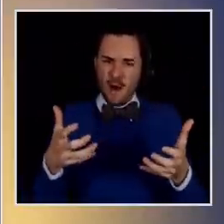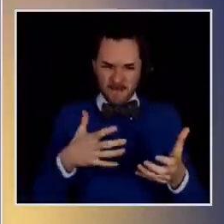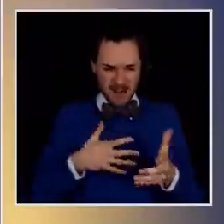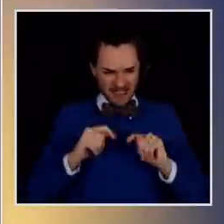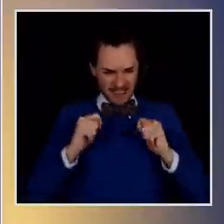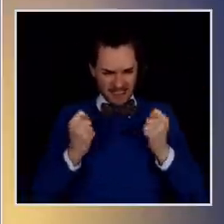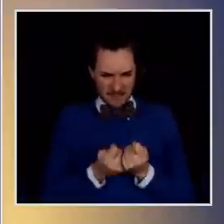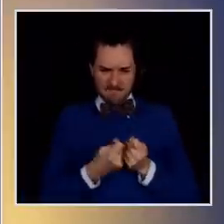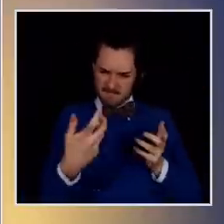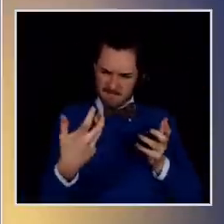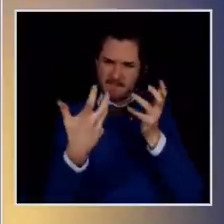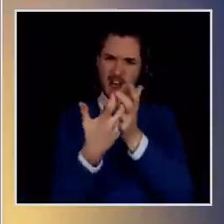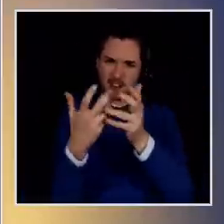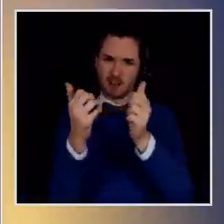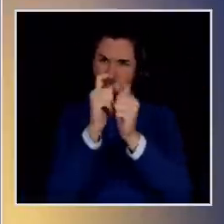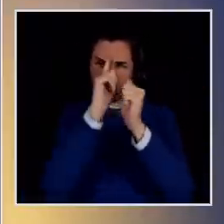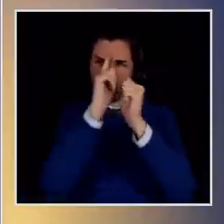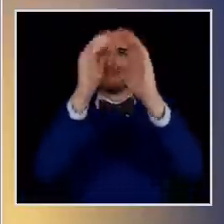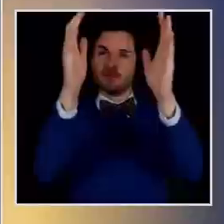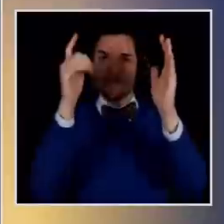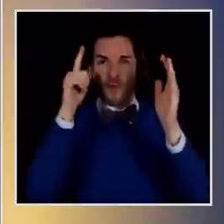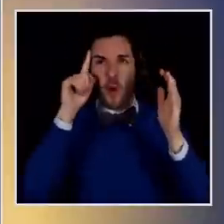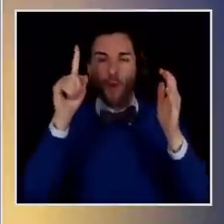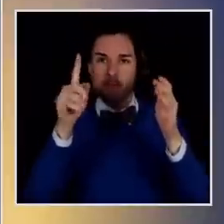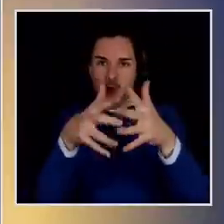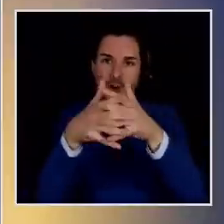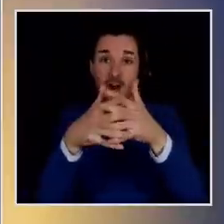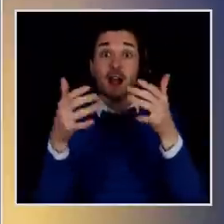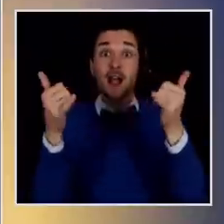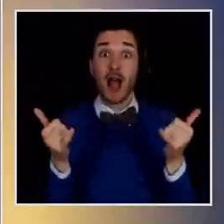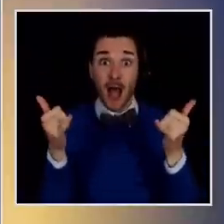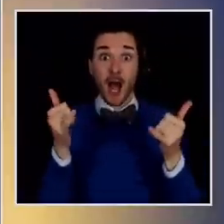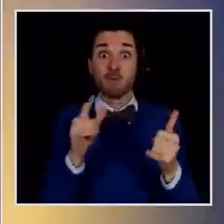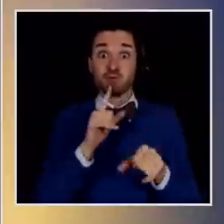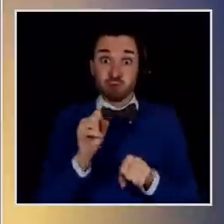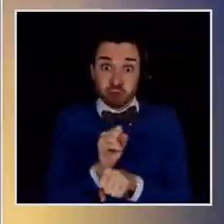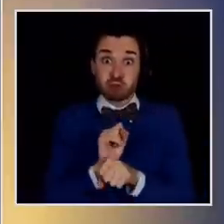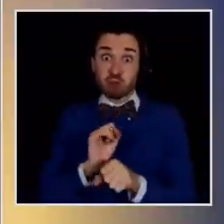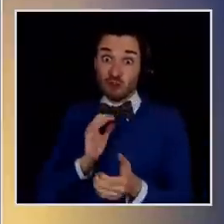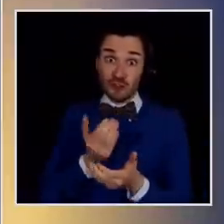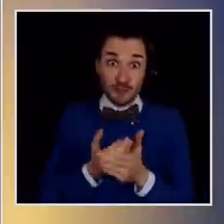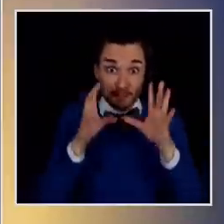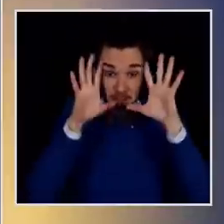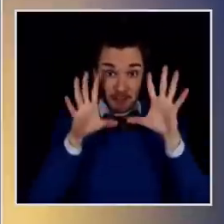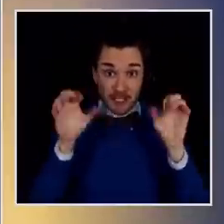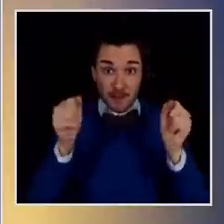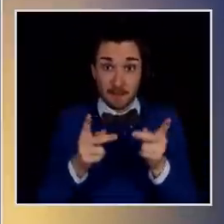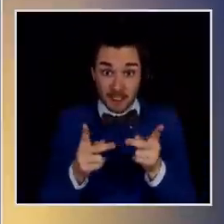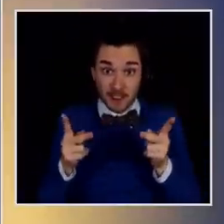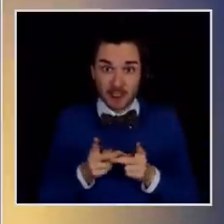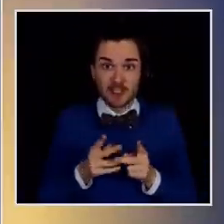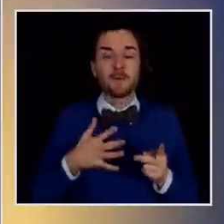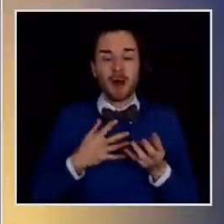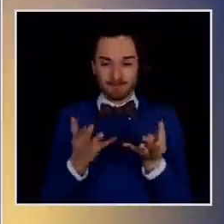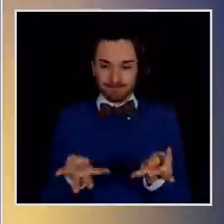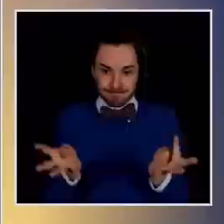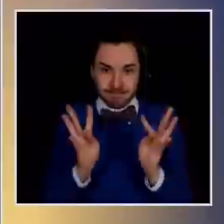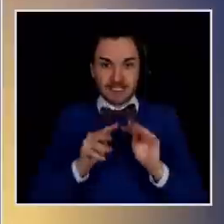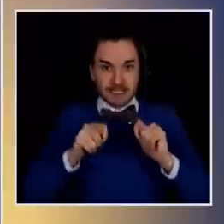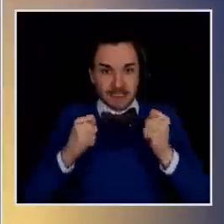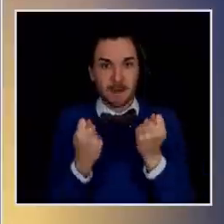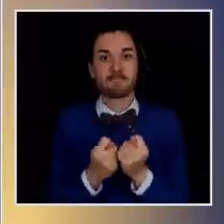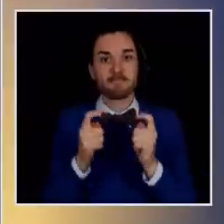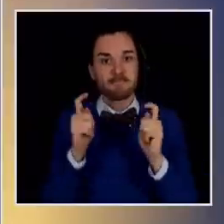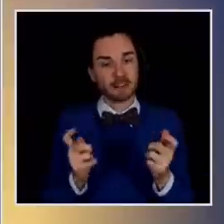Now that's what I want the administration to look like and act like. For all those of you who voted for President Trump, I understand the